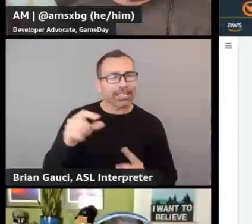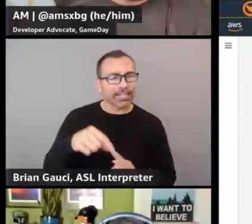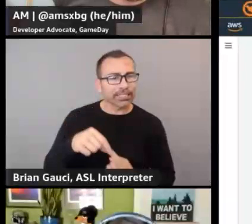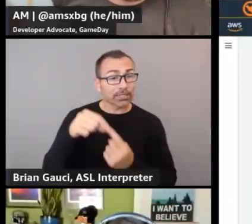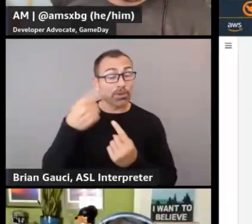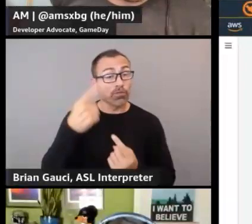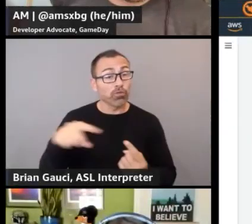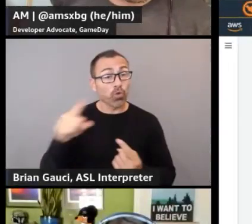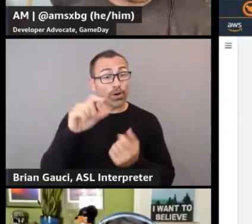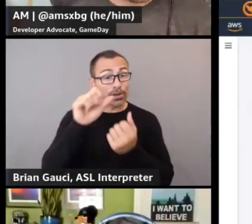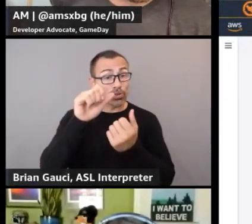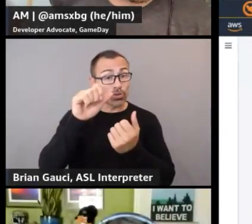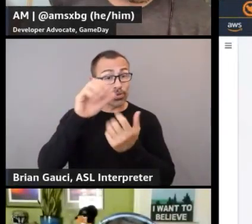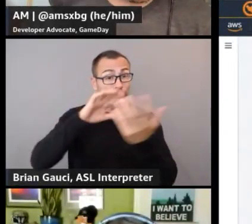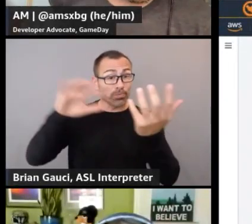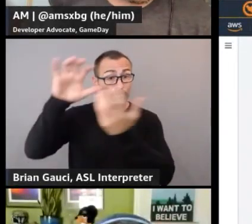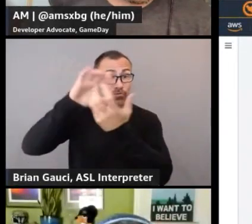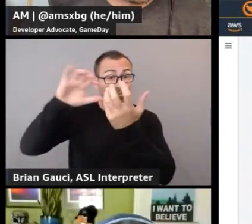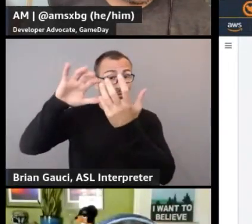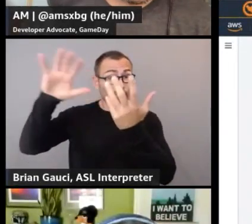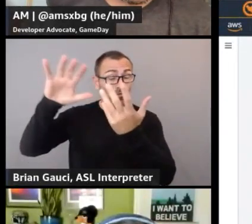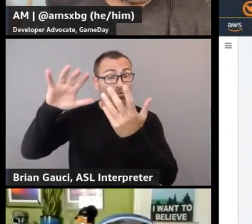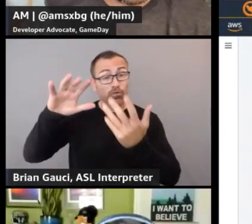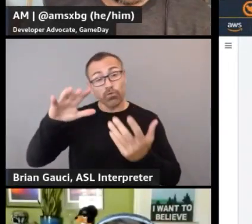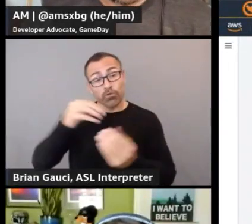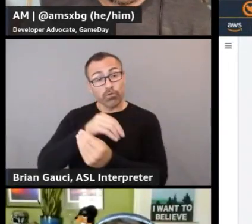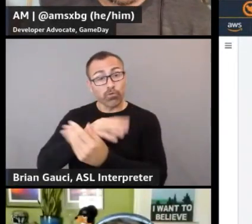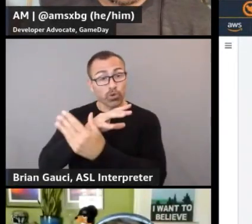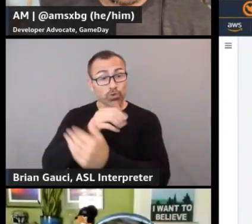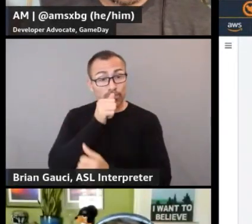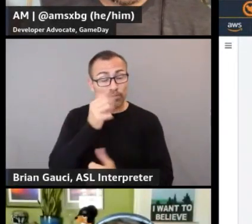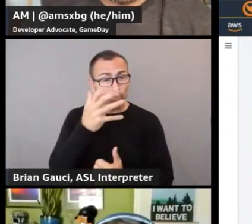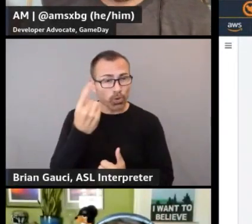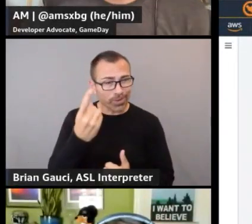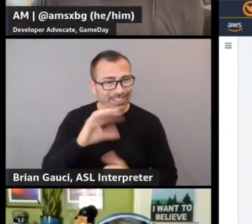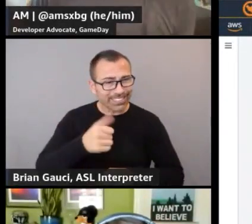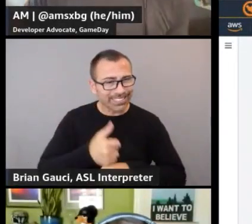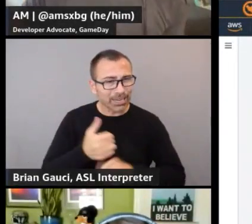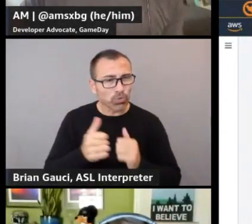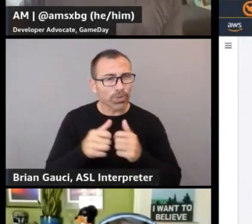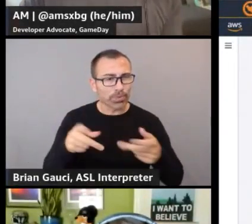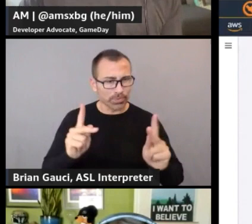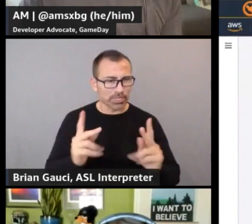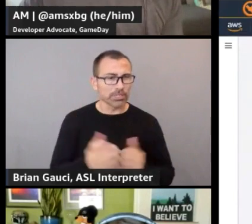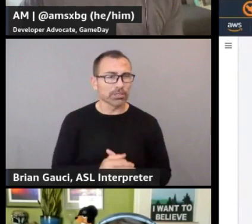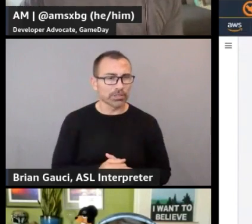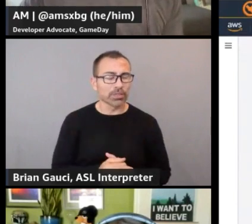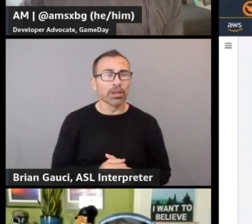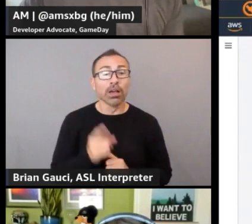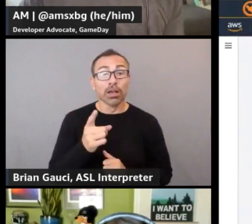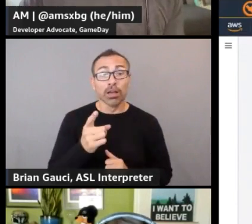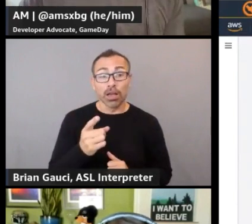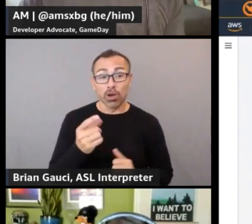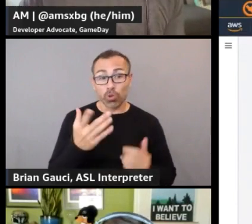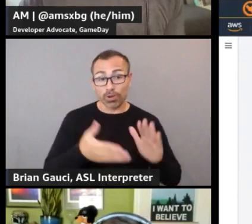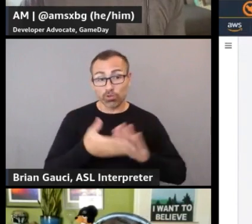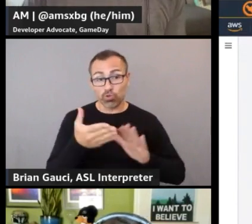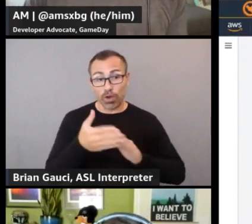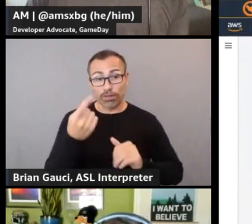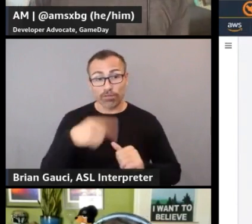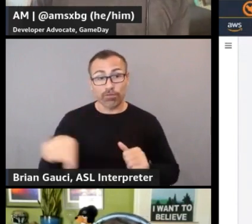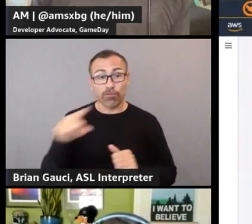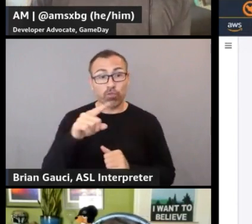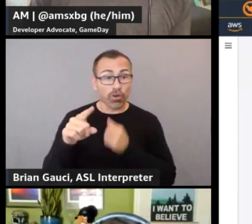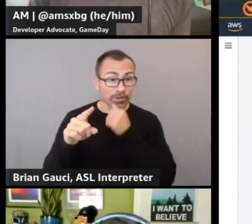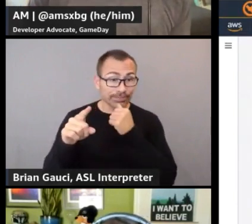cloud, remember that you want one that is set up with the permissions and like to run for RDS Custom for SQL Server. And here